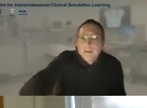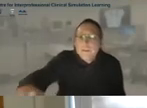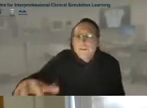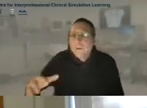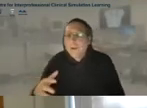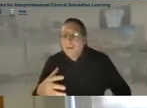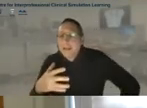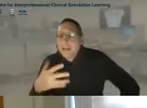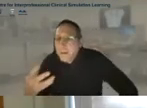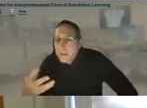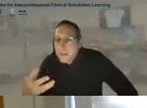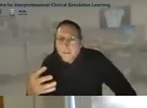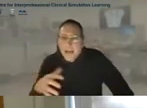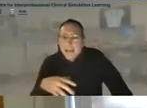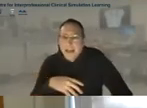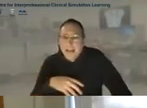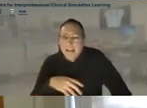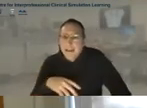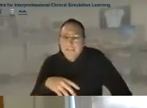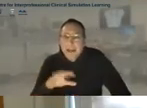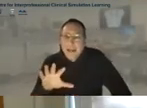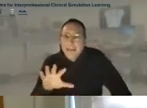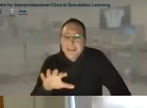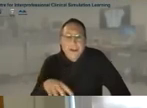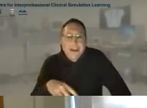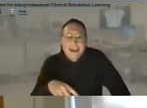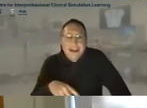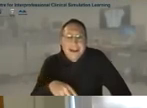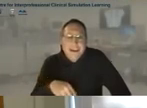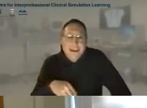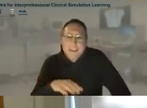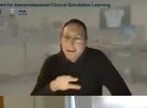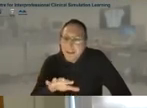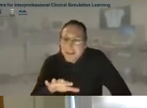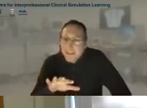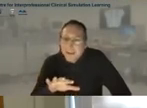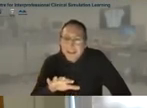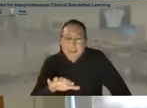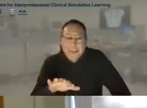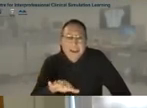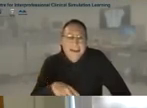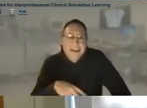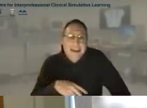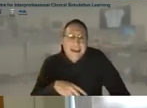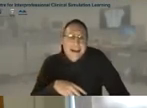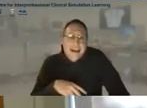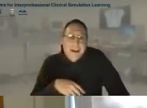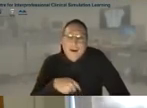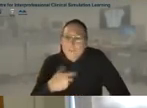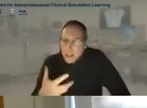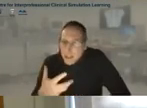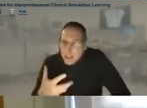And so if we were to look for a definition of that to get on the same page, as it were, I'd maybe share this definition with you,